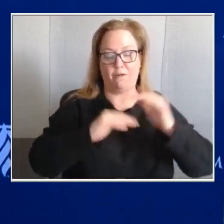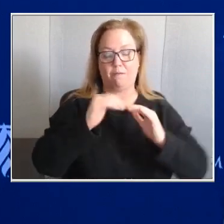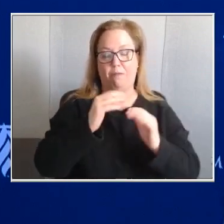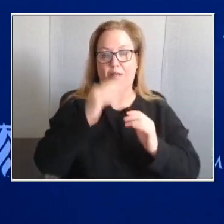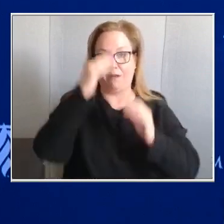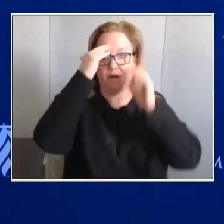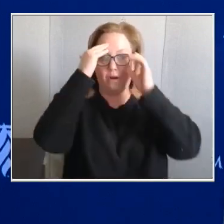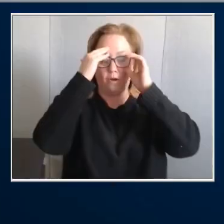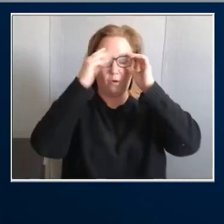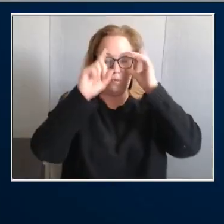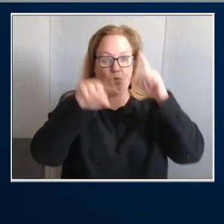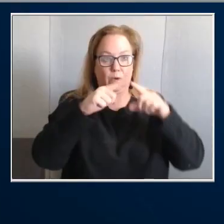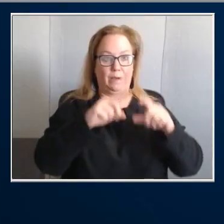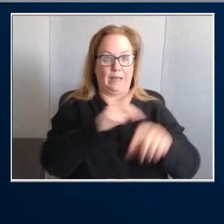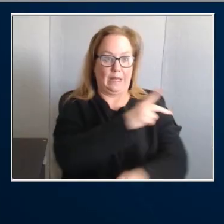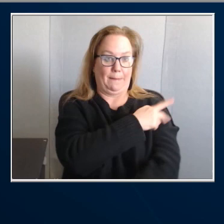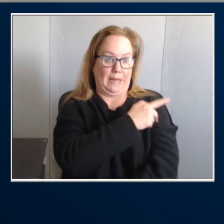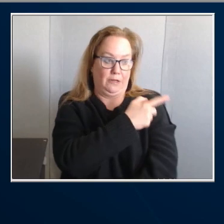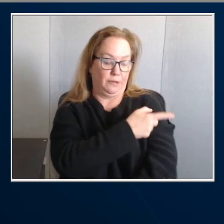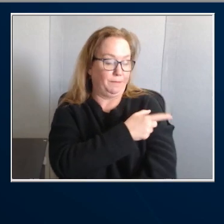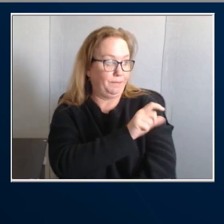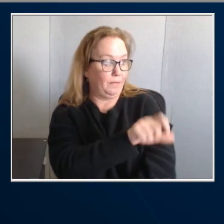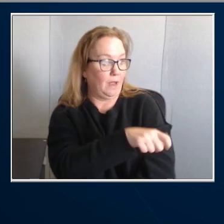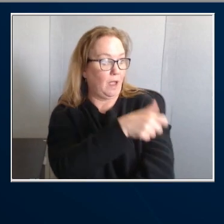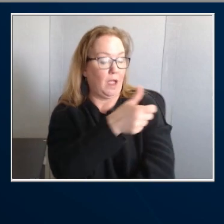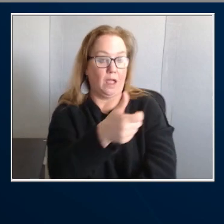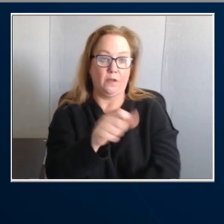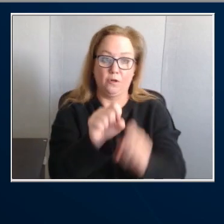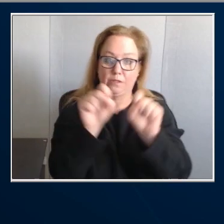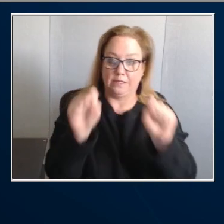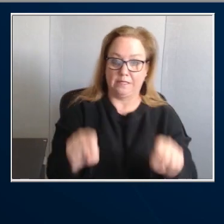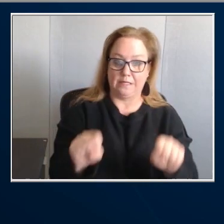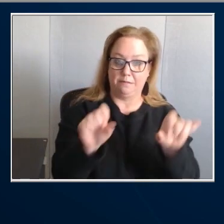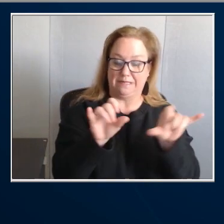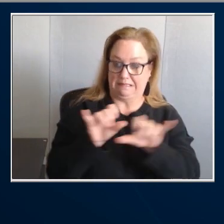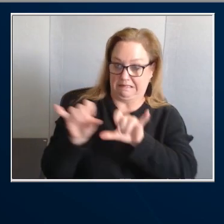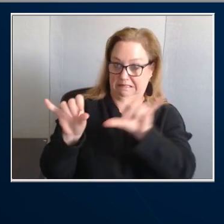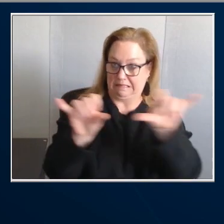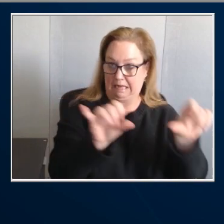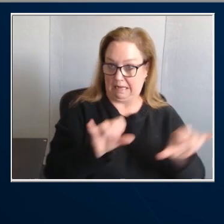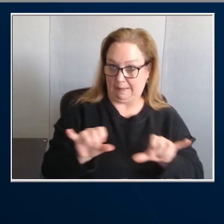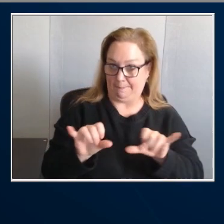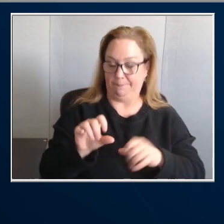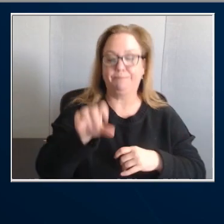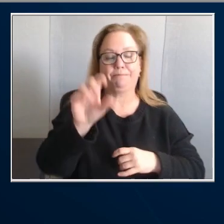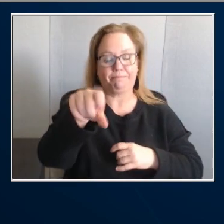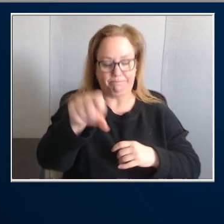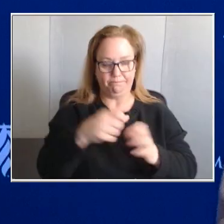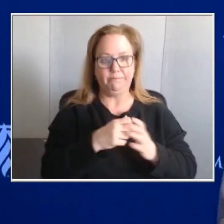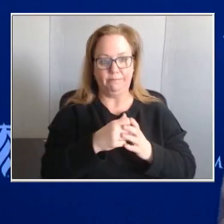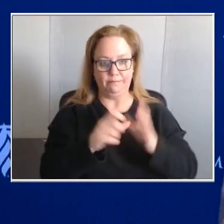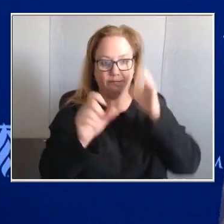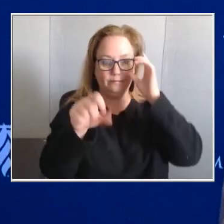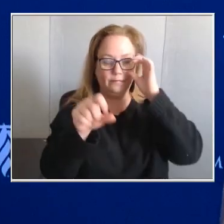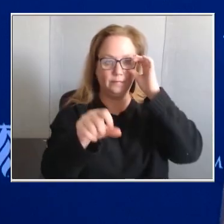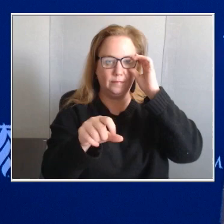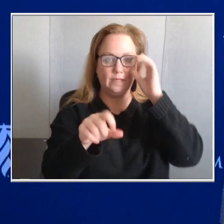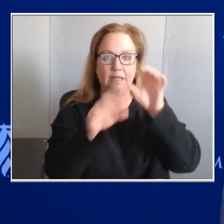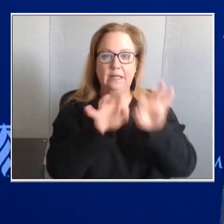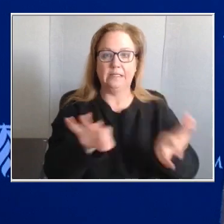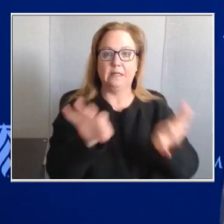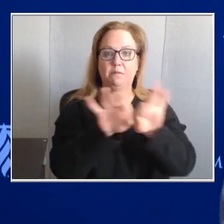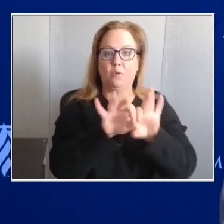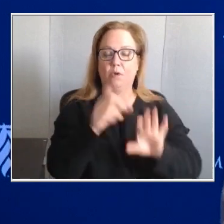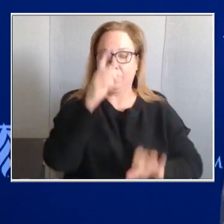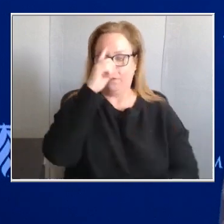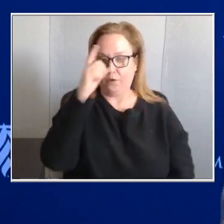do get a patient. So are other healthcare facilities doing some sort of the same? Yes, yeah, absolutely. And it's important for them